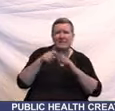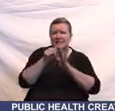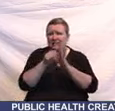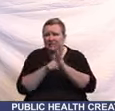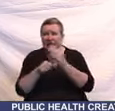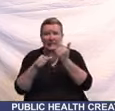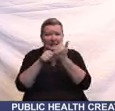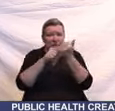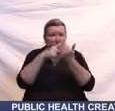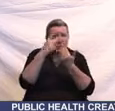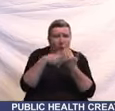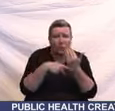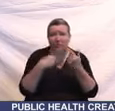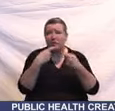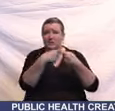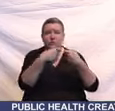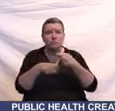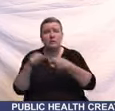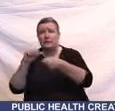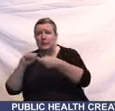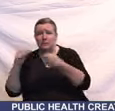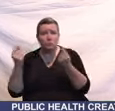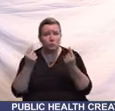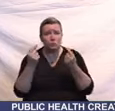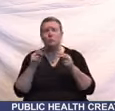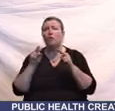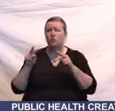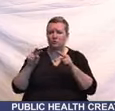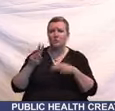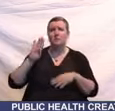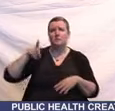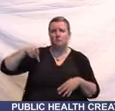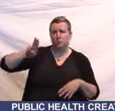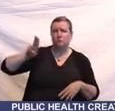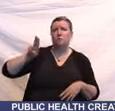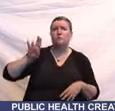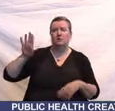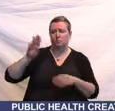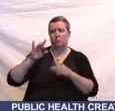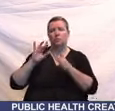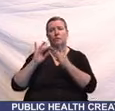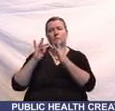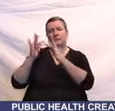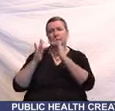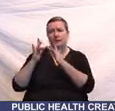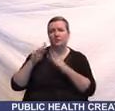in place, please visit the Board of Public Utilities website at